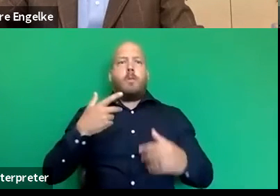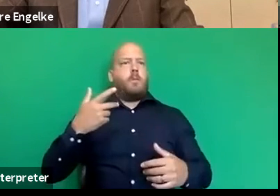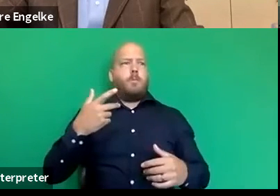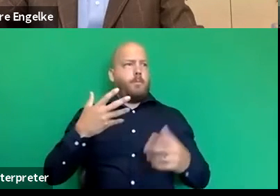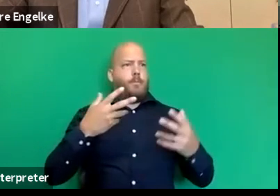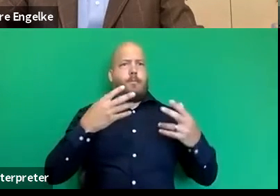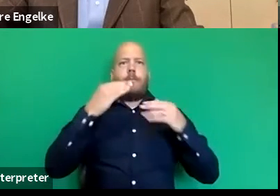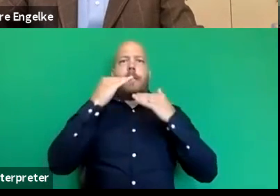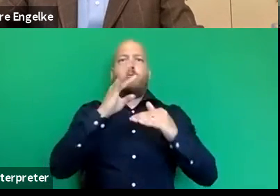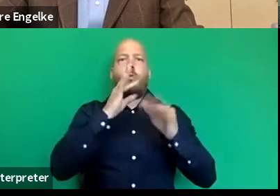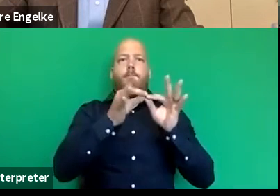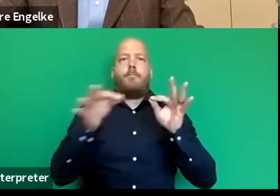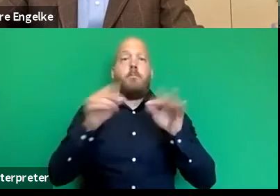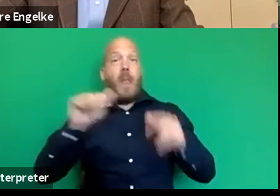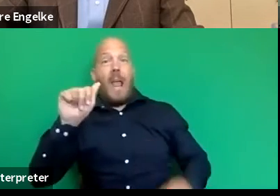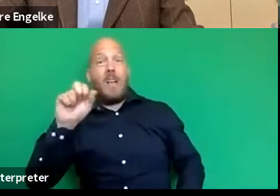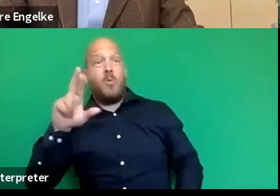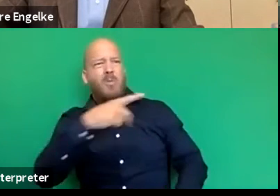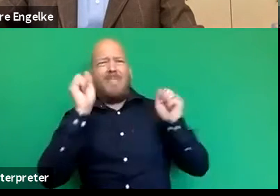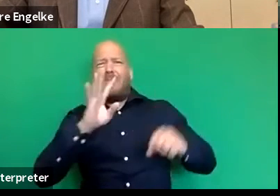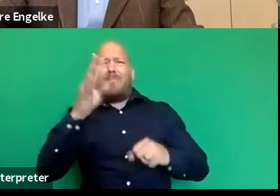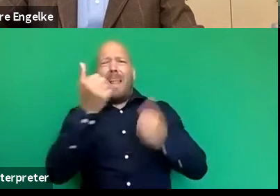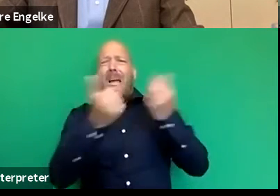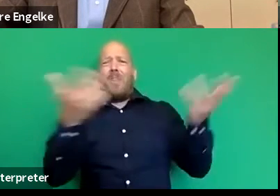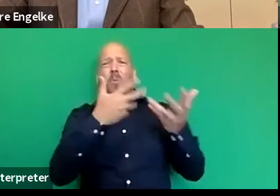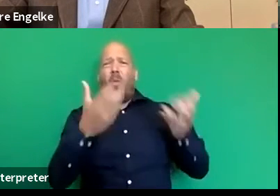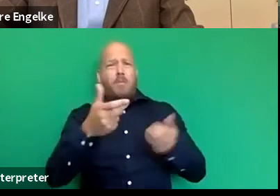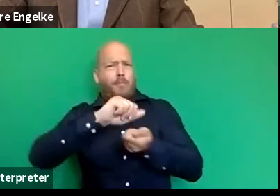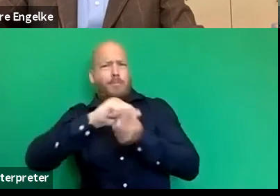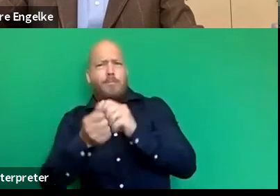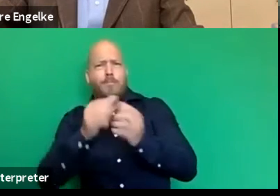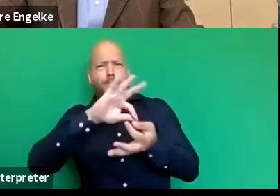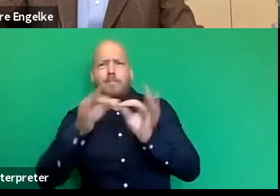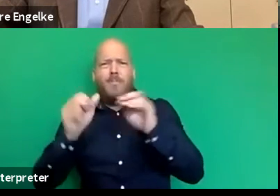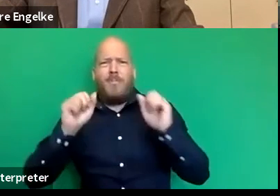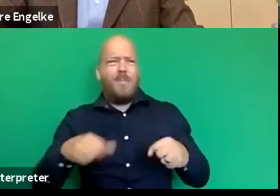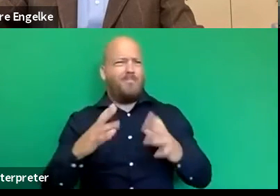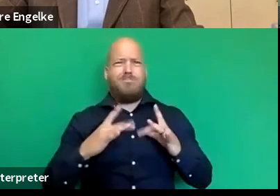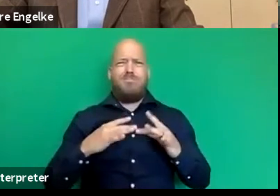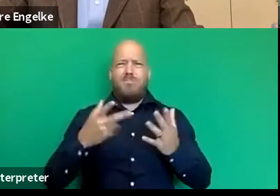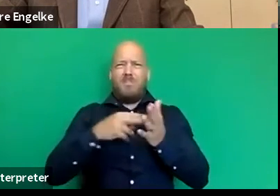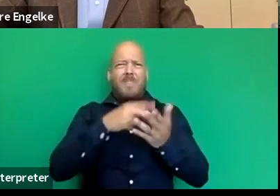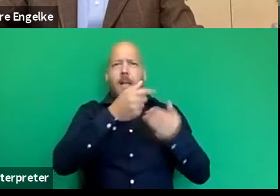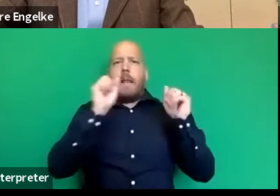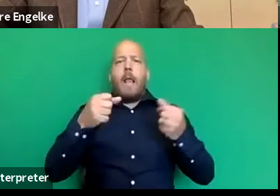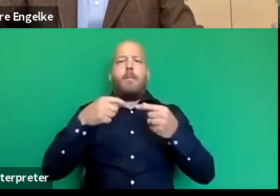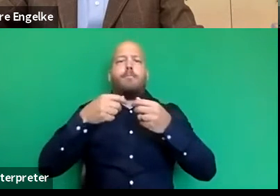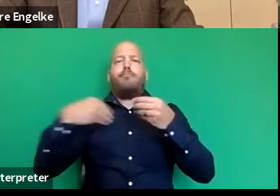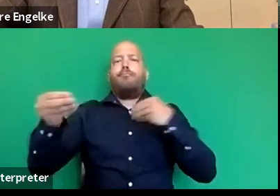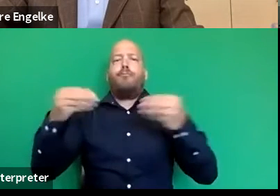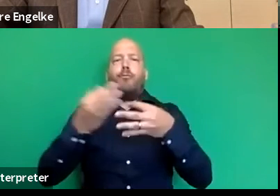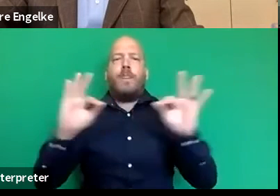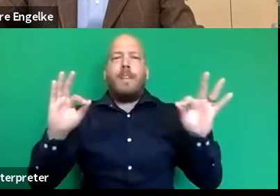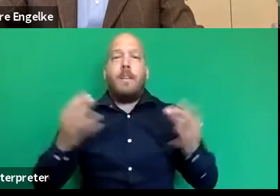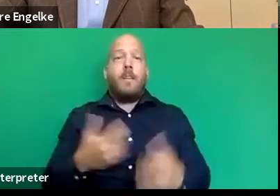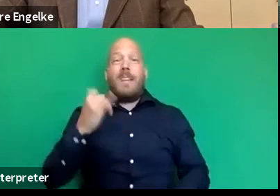of the community, and, you know, all segments of the community, because again, as Erik and Linda were saying, it is incredibly fast. So I'm very